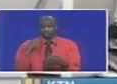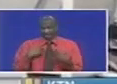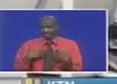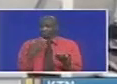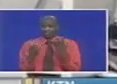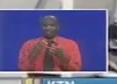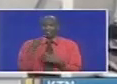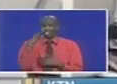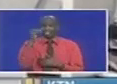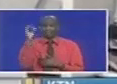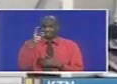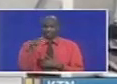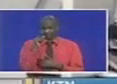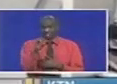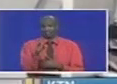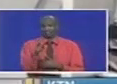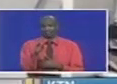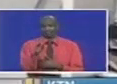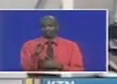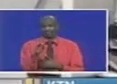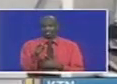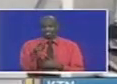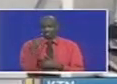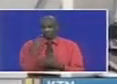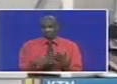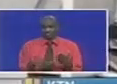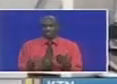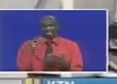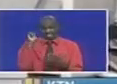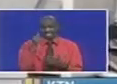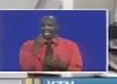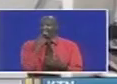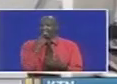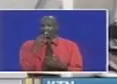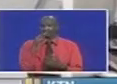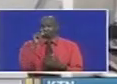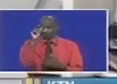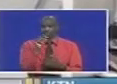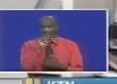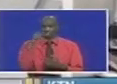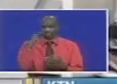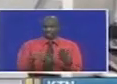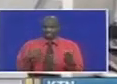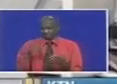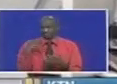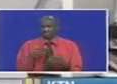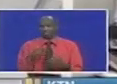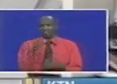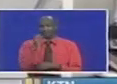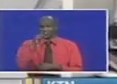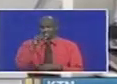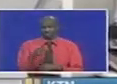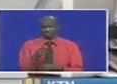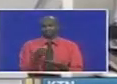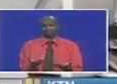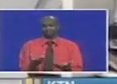30% of that population. In their emergency reserves, the Kenya Red Cross says that it can only cater for about 5,000. That means that